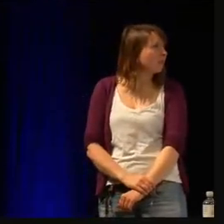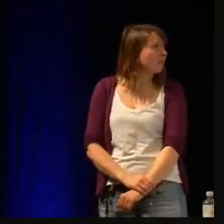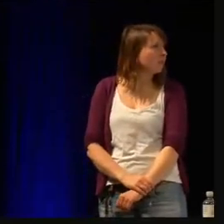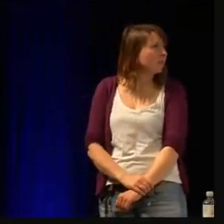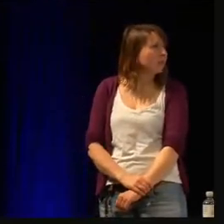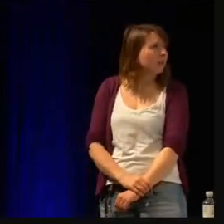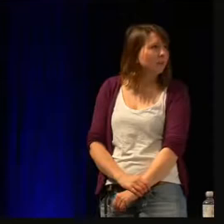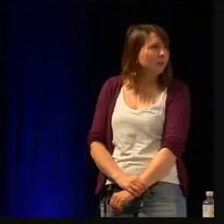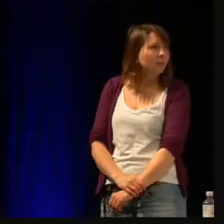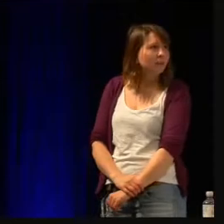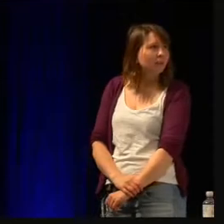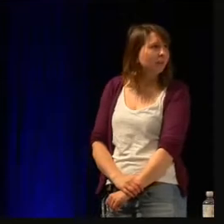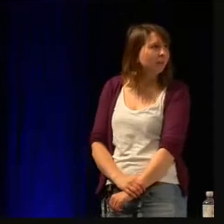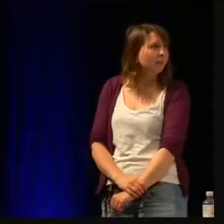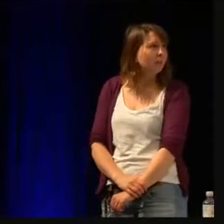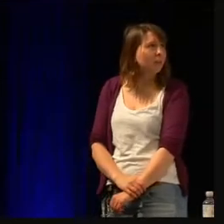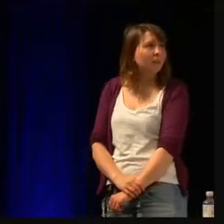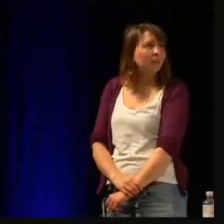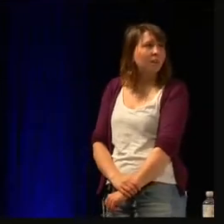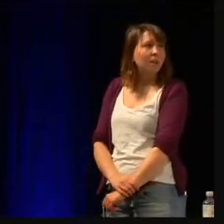Yeah. So im ersten Teil, yes, hello.